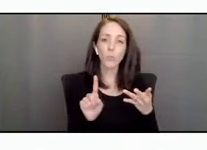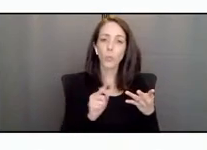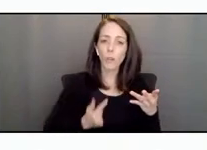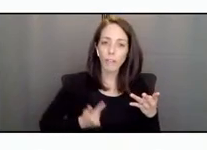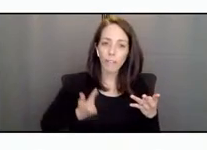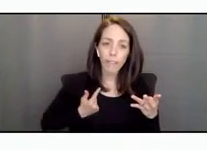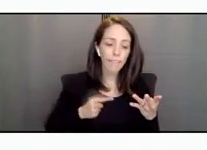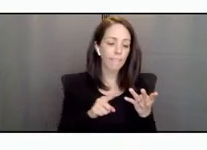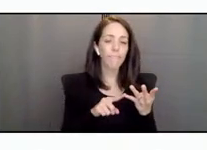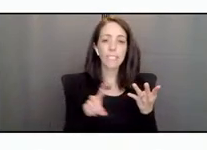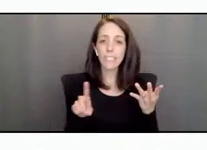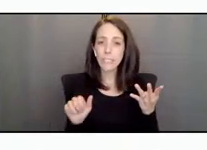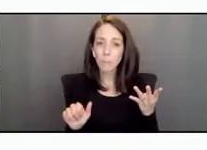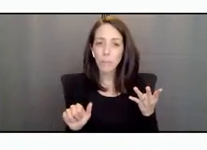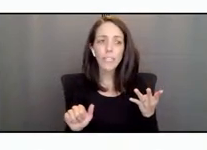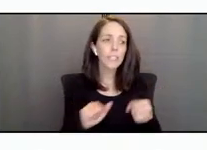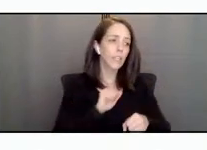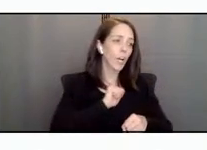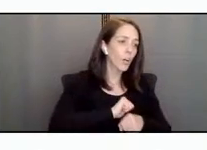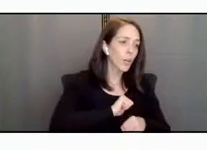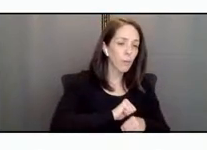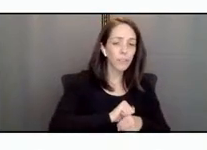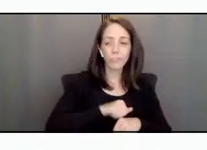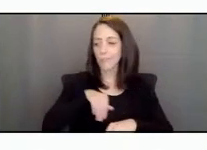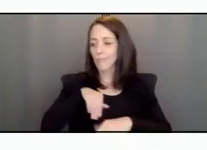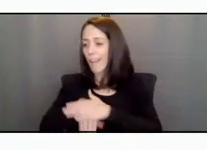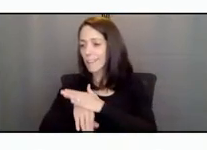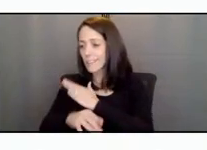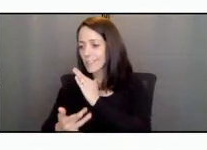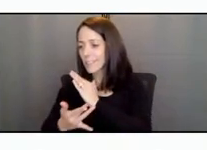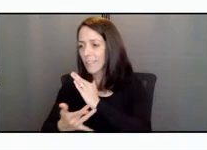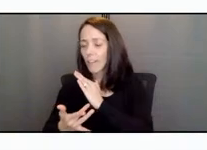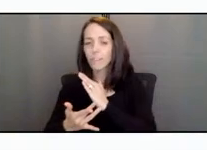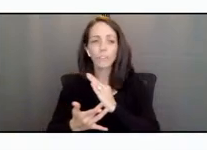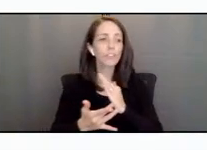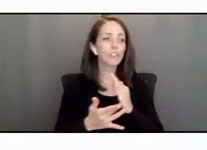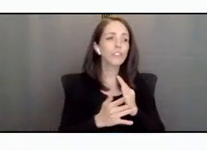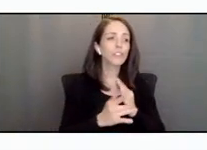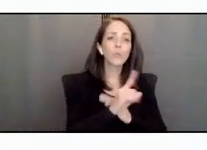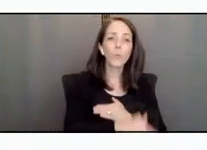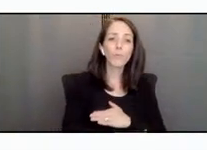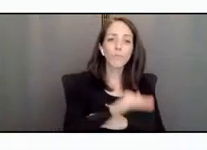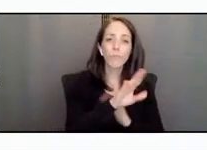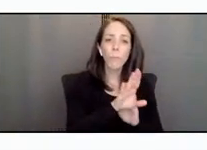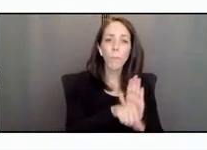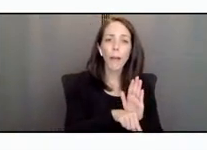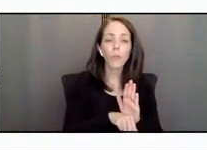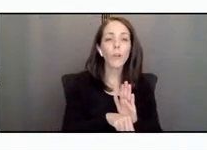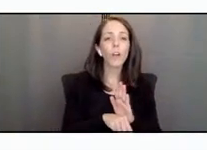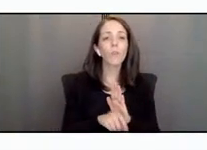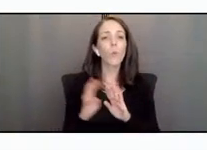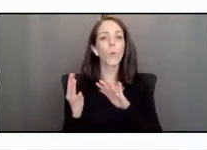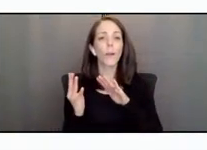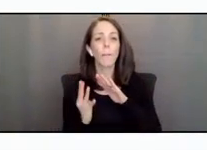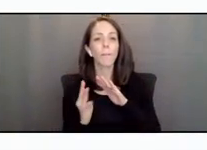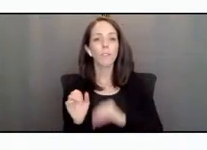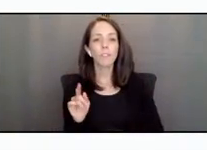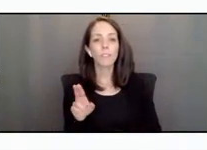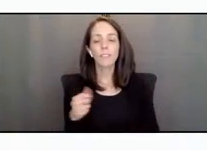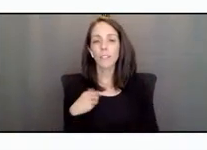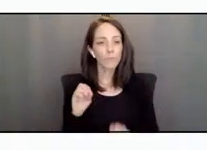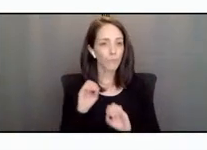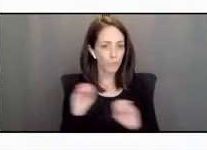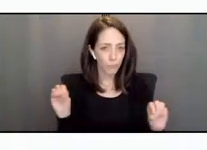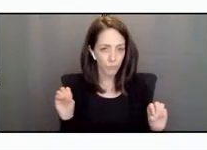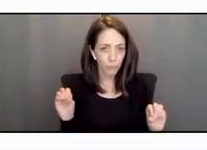level, occupation, access to technology, socioeconomic or immigration status. And we were asked to be the resource for all